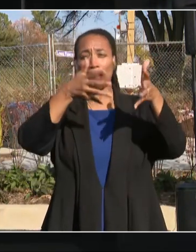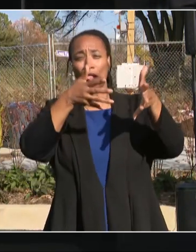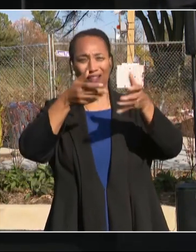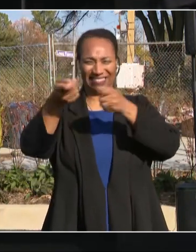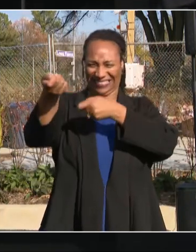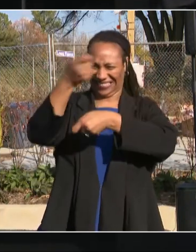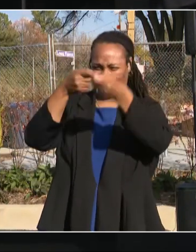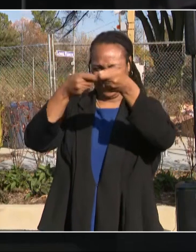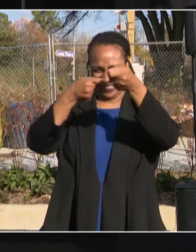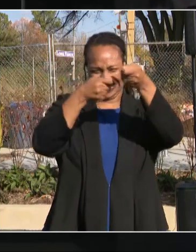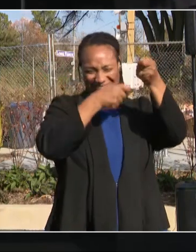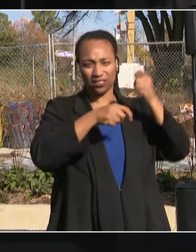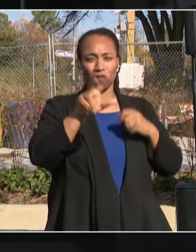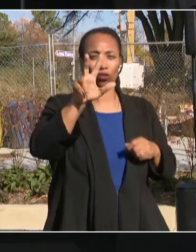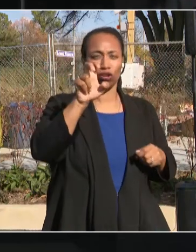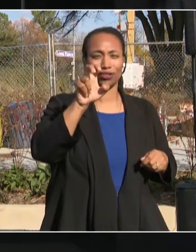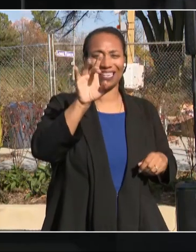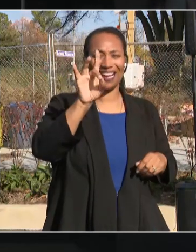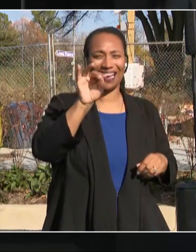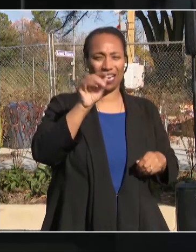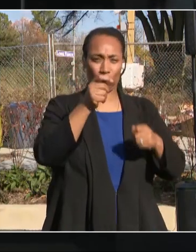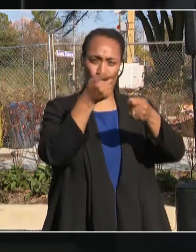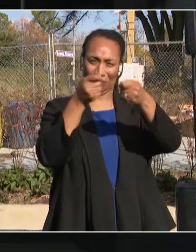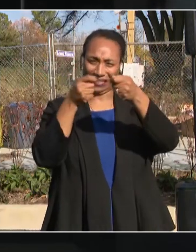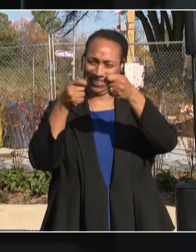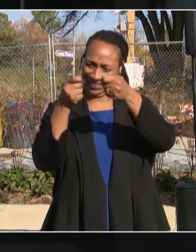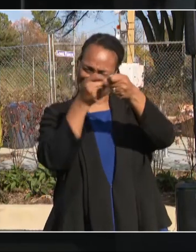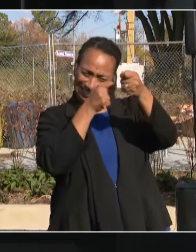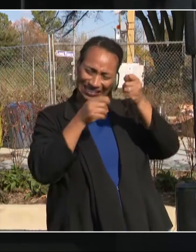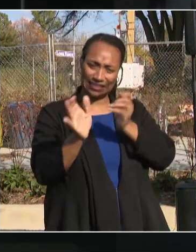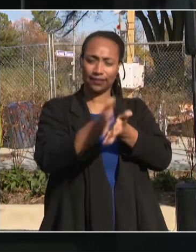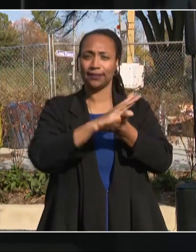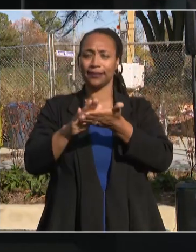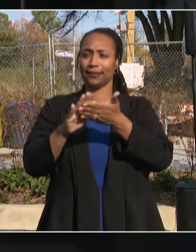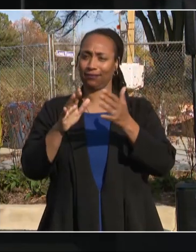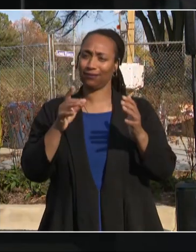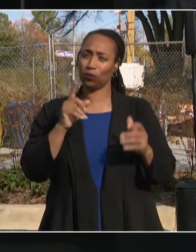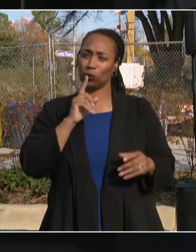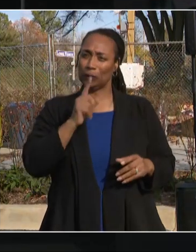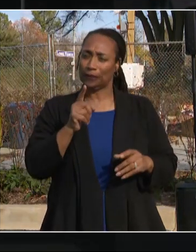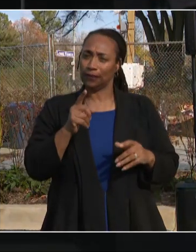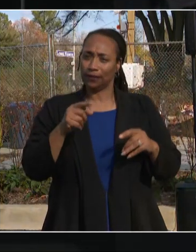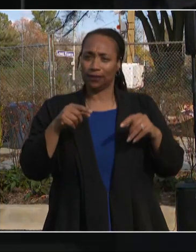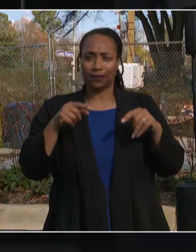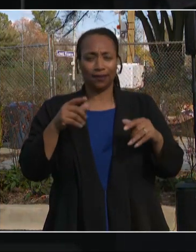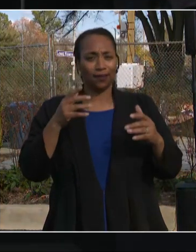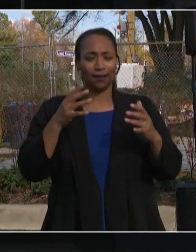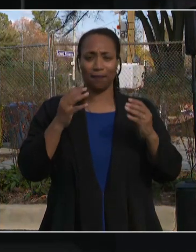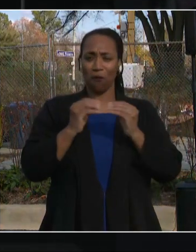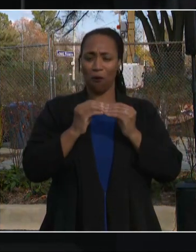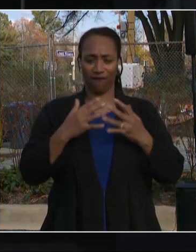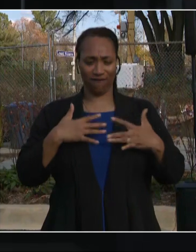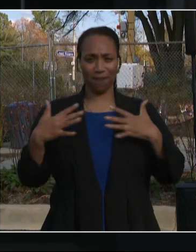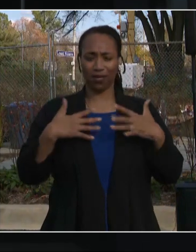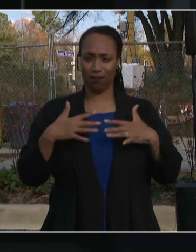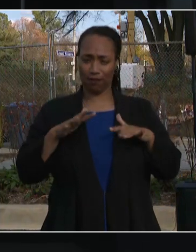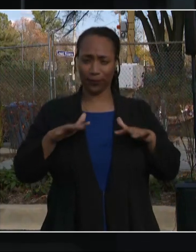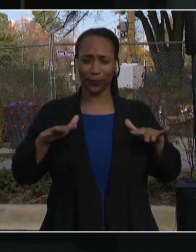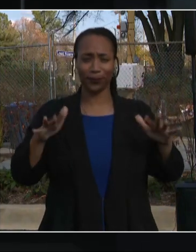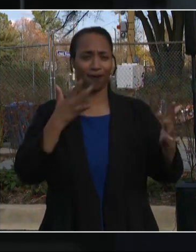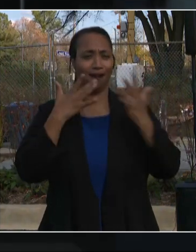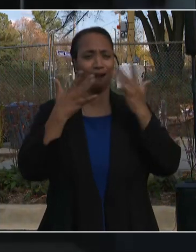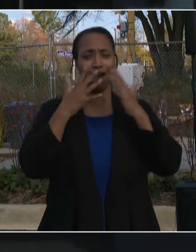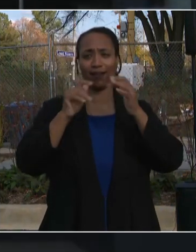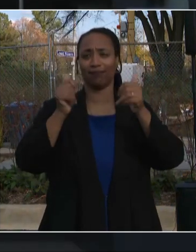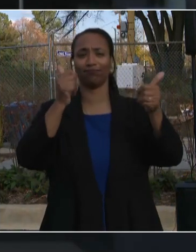This project will be a community colored with bright notes of arts and culture that will feel and sound